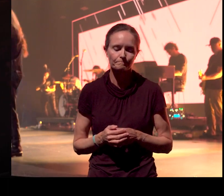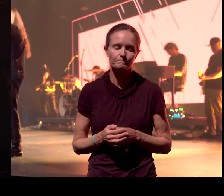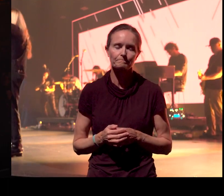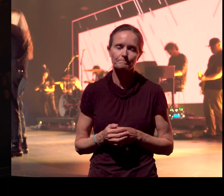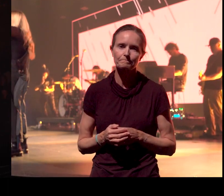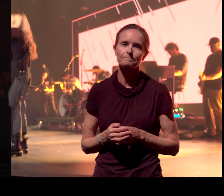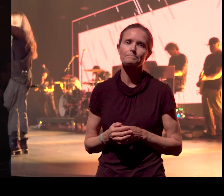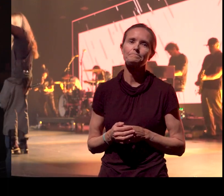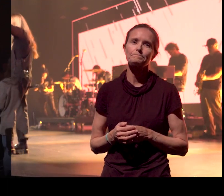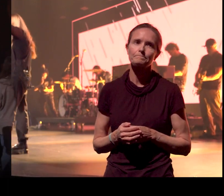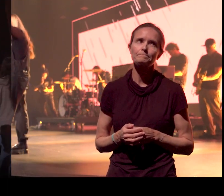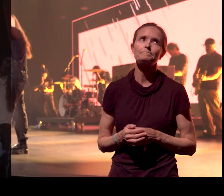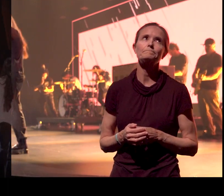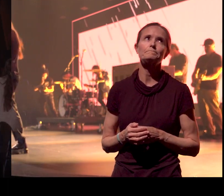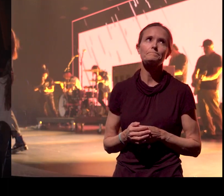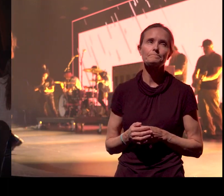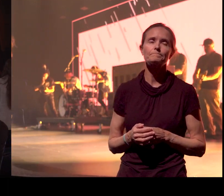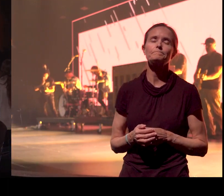faithfulness.